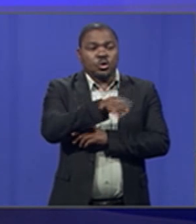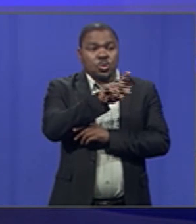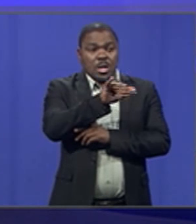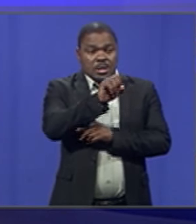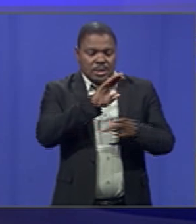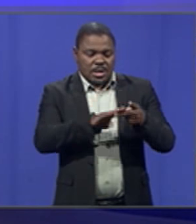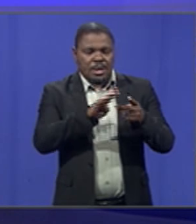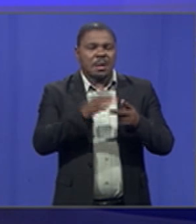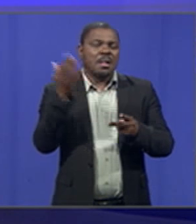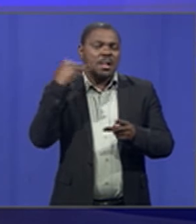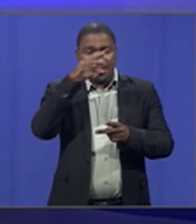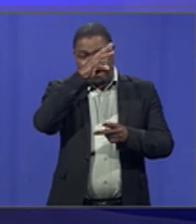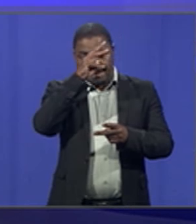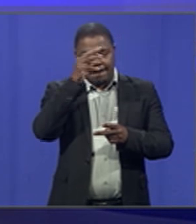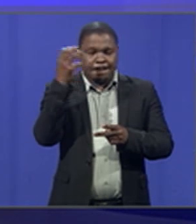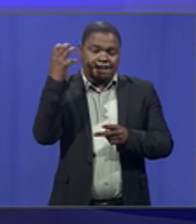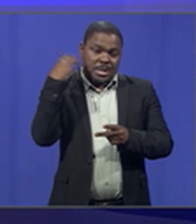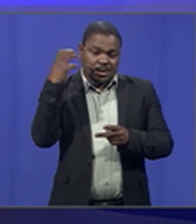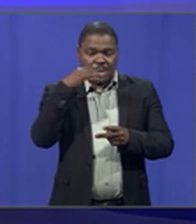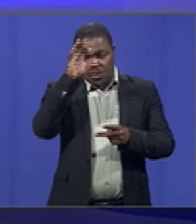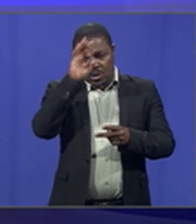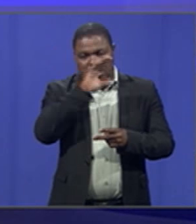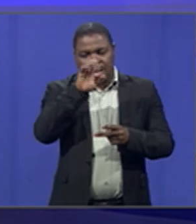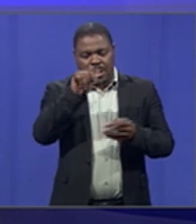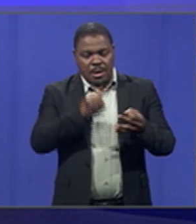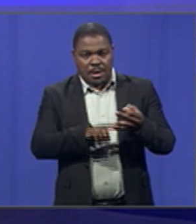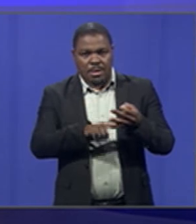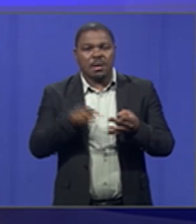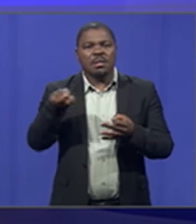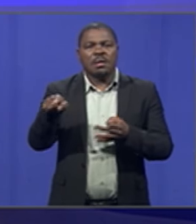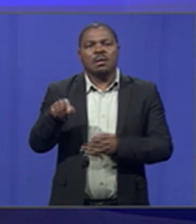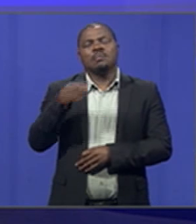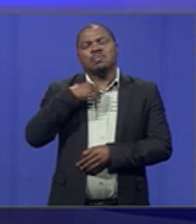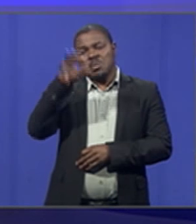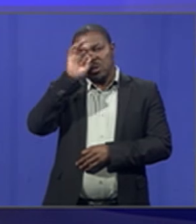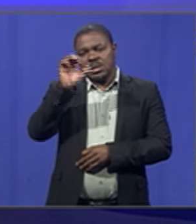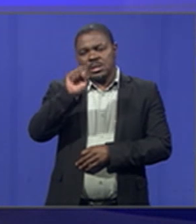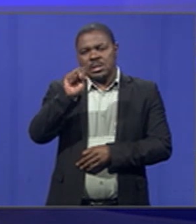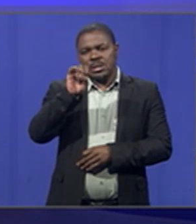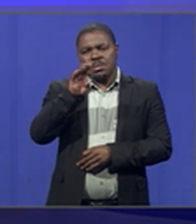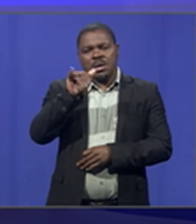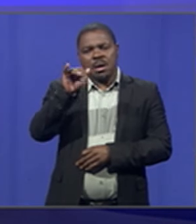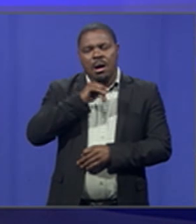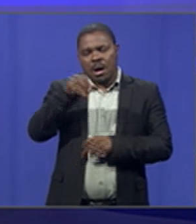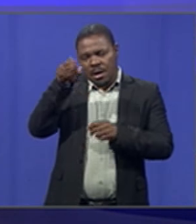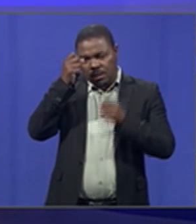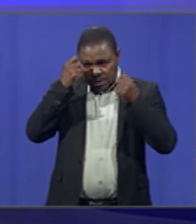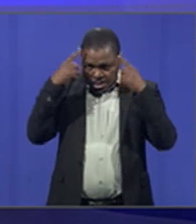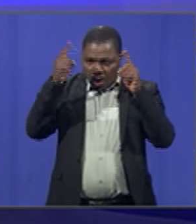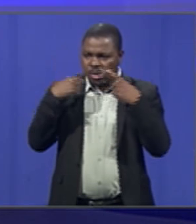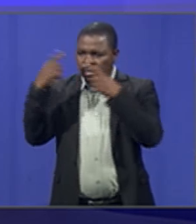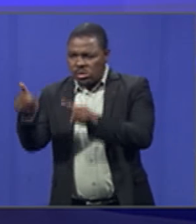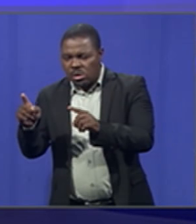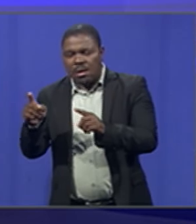ya sepodisi Bekicele le go isiwa kwa ga dimpala kwa ga Lieutenant General Shadrack Sibia le gore a opaleditswe ke gore bola bopaki